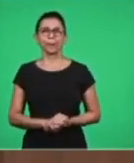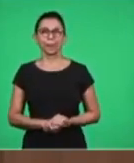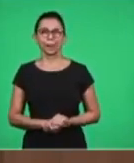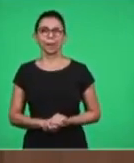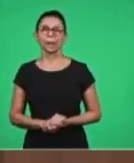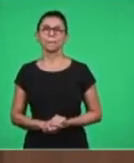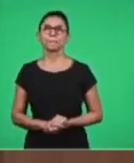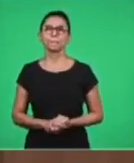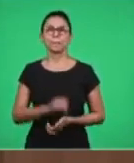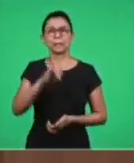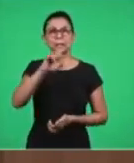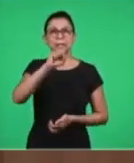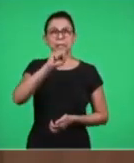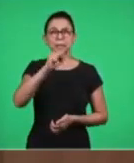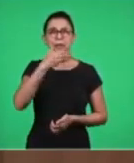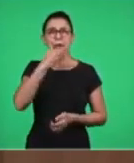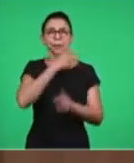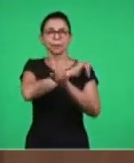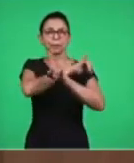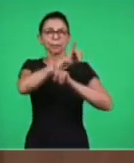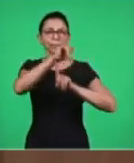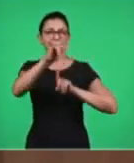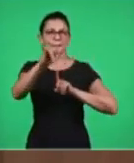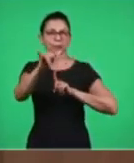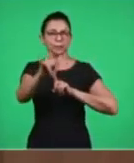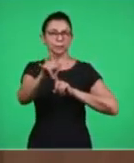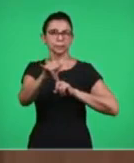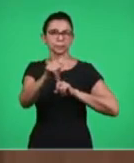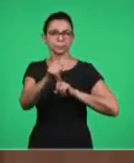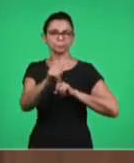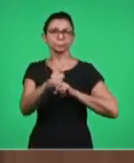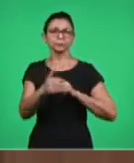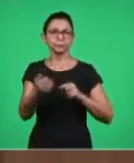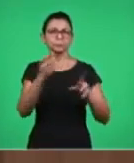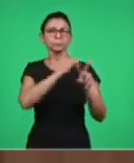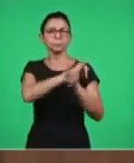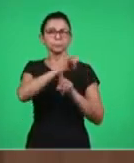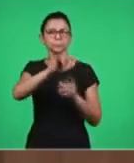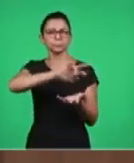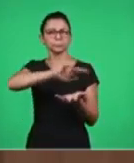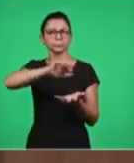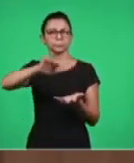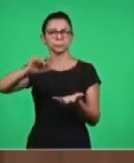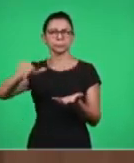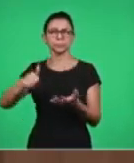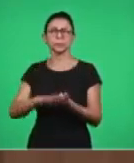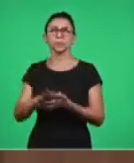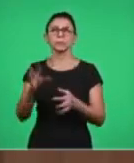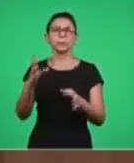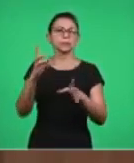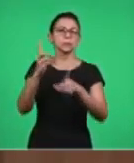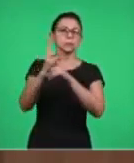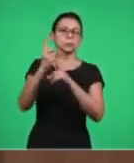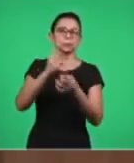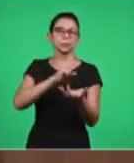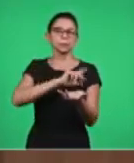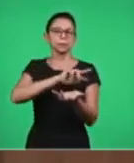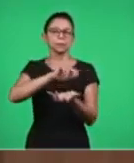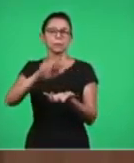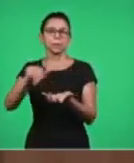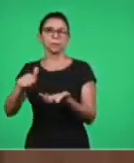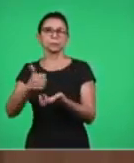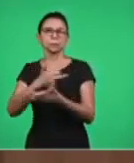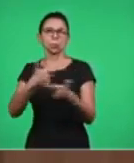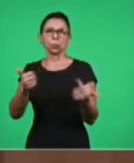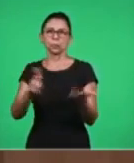and they have a museum of the book, and the prophet Isaiah was there, and the remaining parts, they also discovered there are